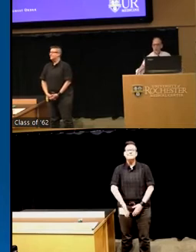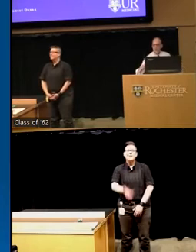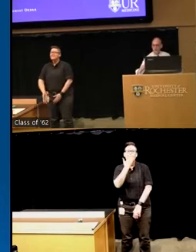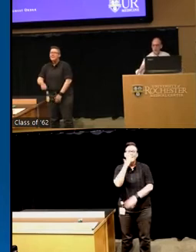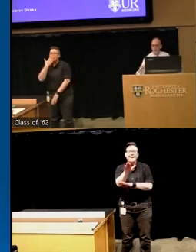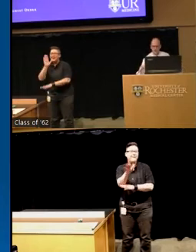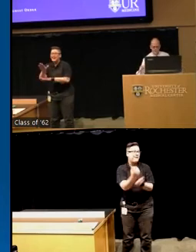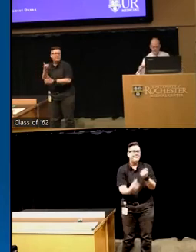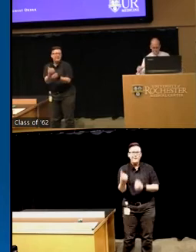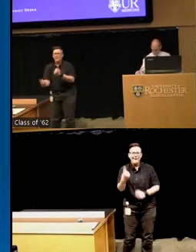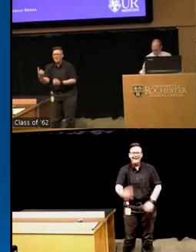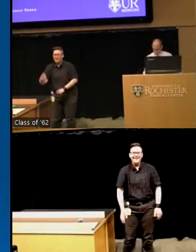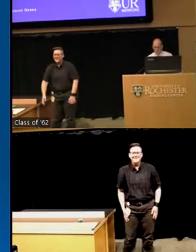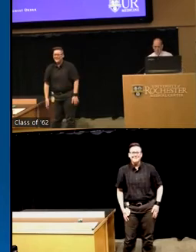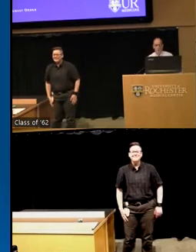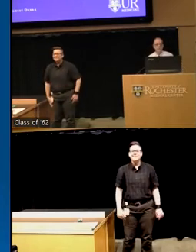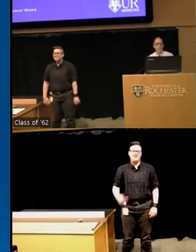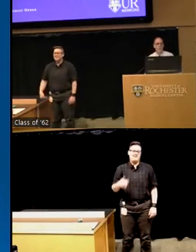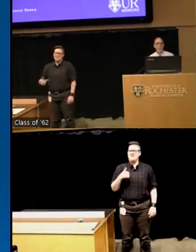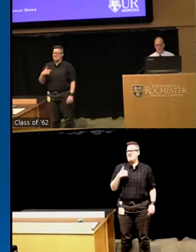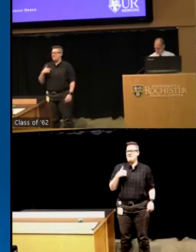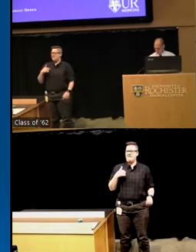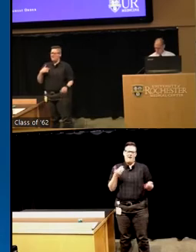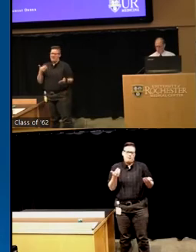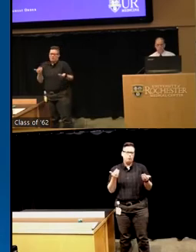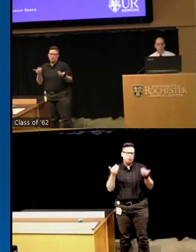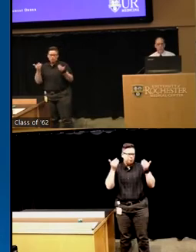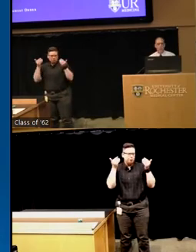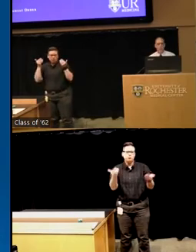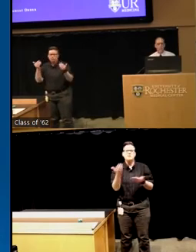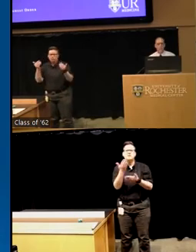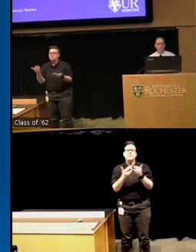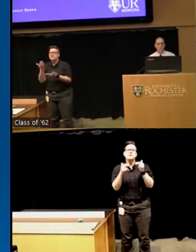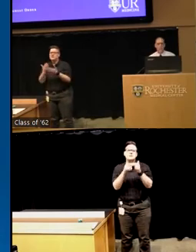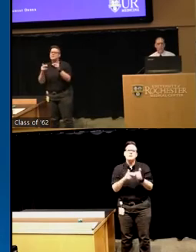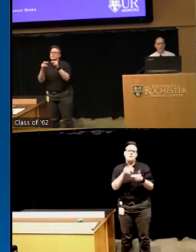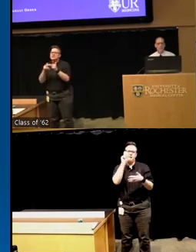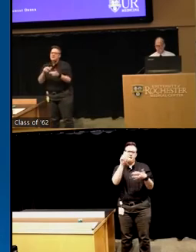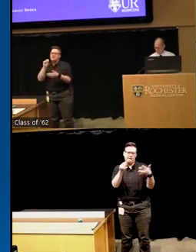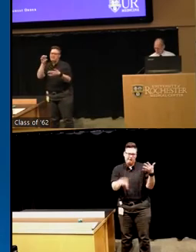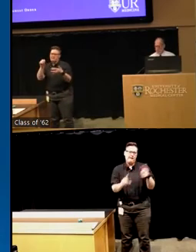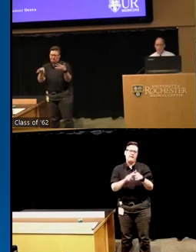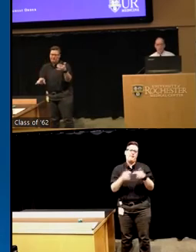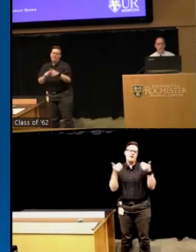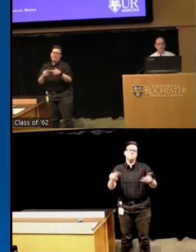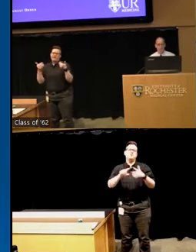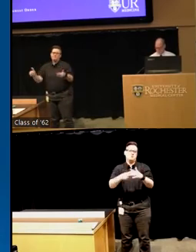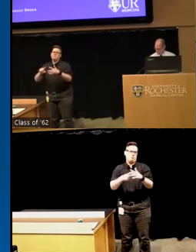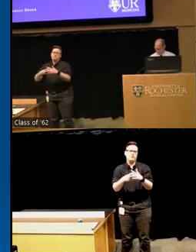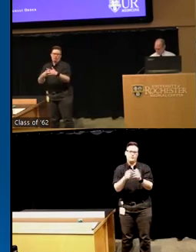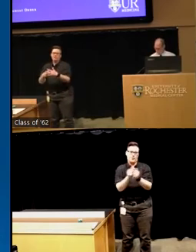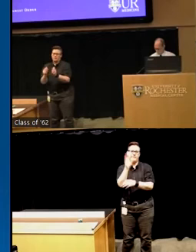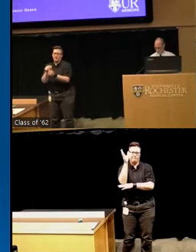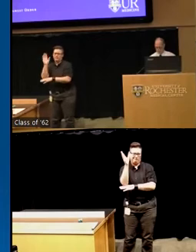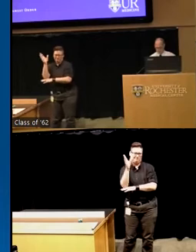Good afternoon, everyone. I'm going to just move through a few slides so we can get started with the program,